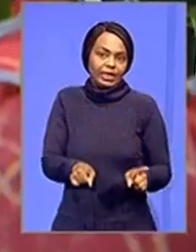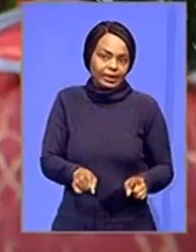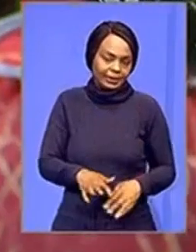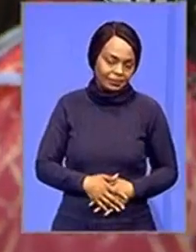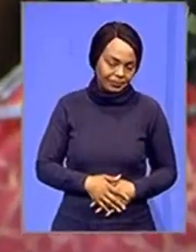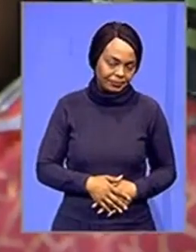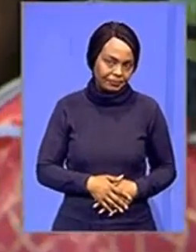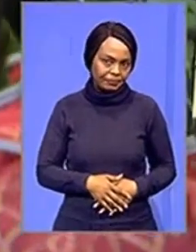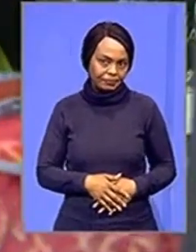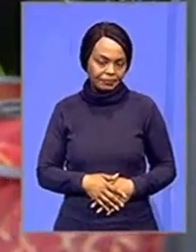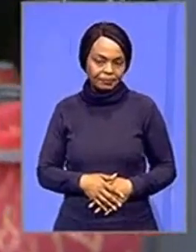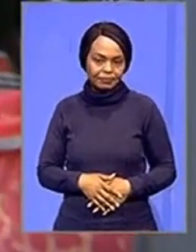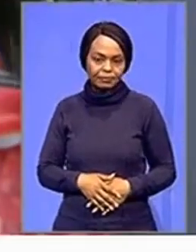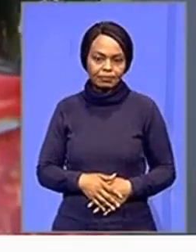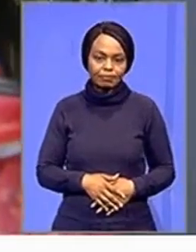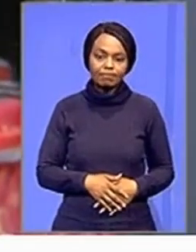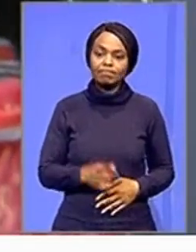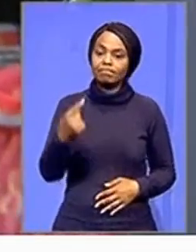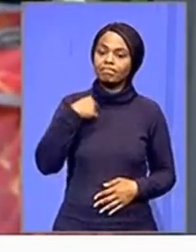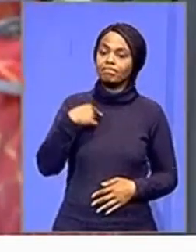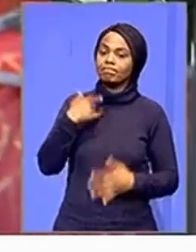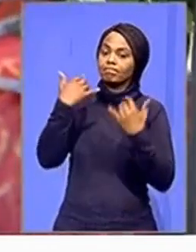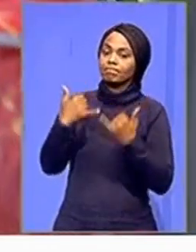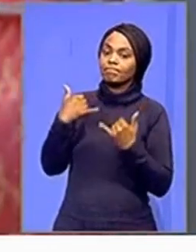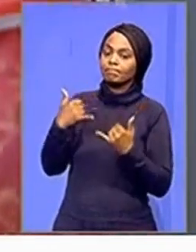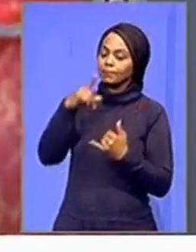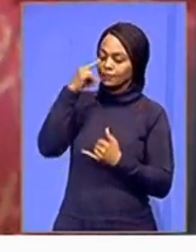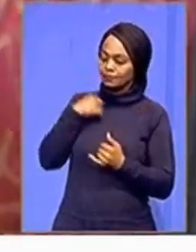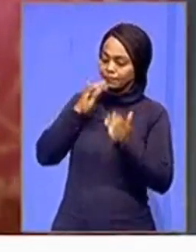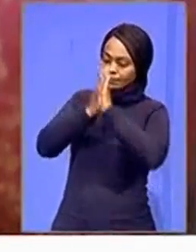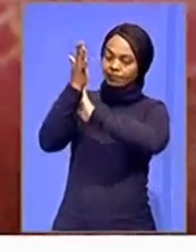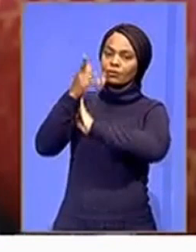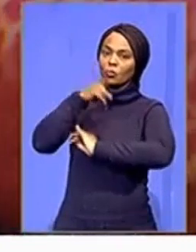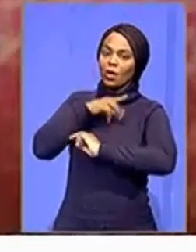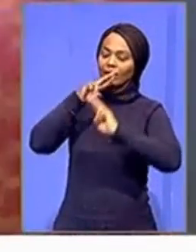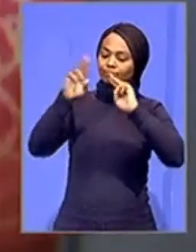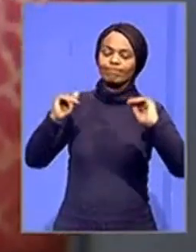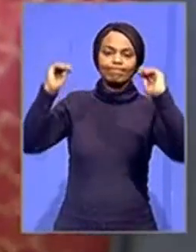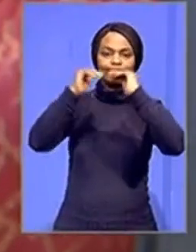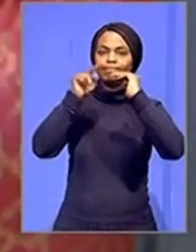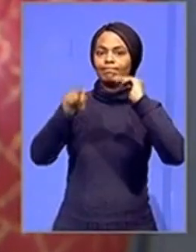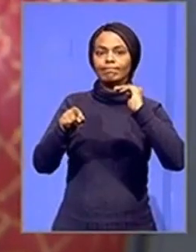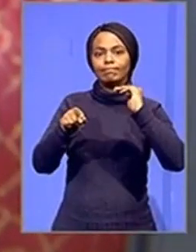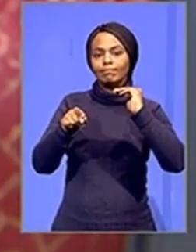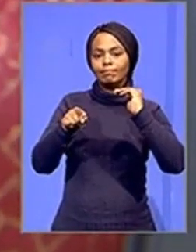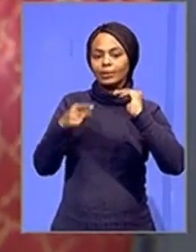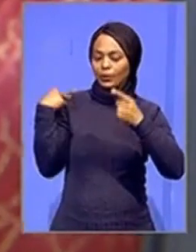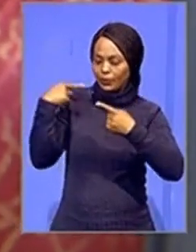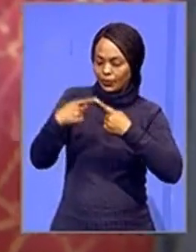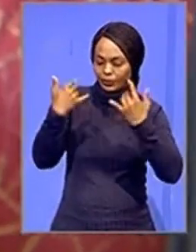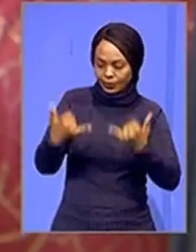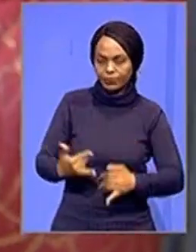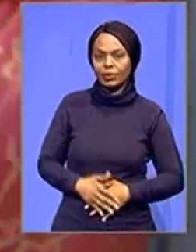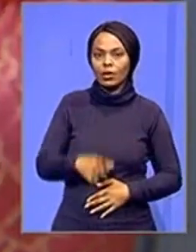been done to me and against me has been a total act of injustice from the word go. Up until today, I